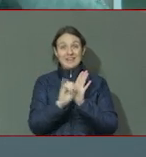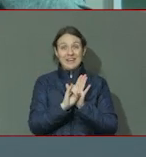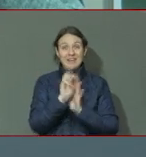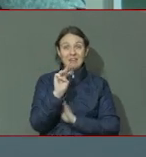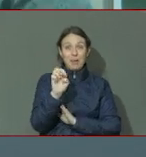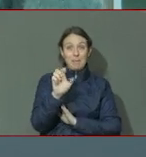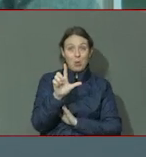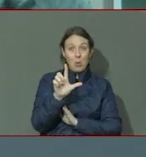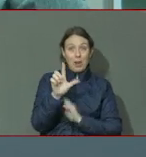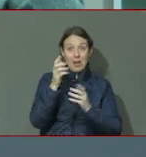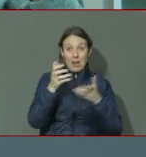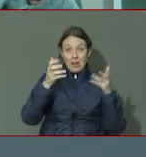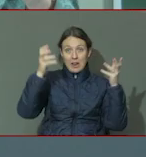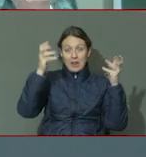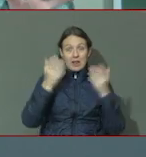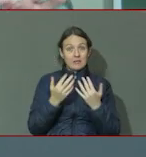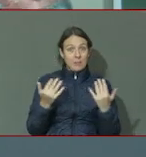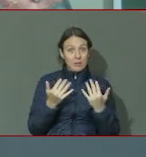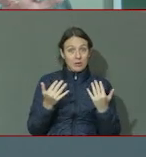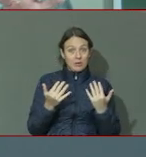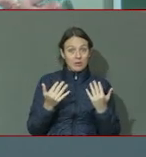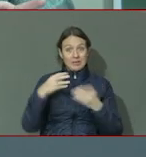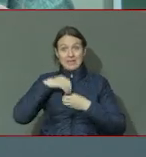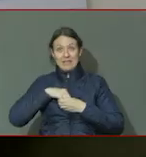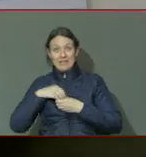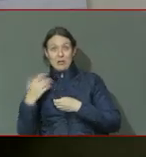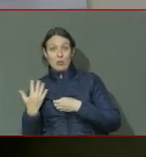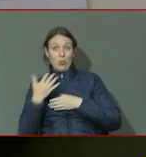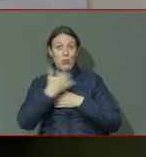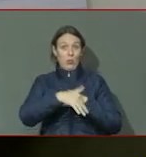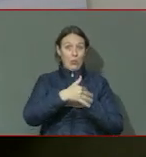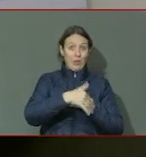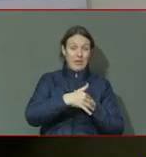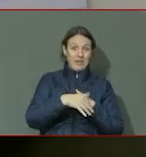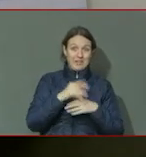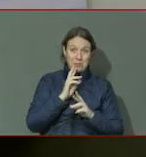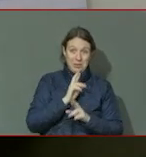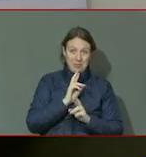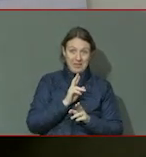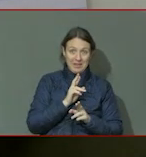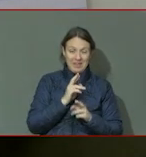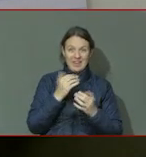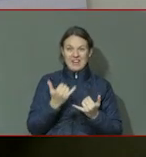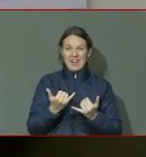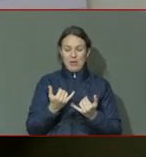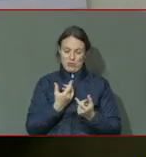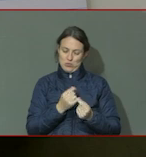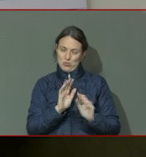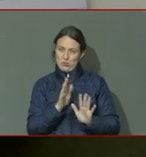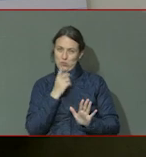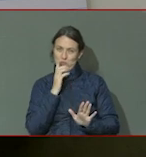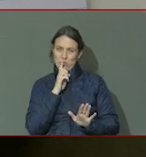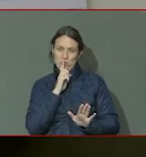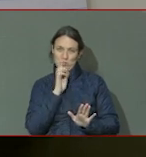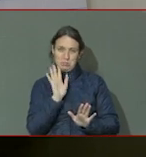of gas, and then if it's endo-exothermic, in this case, I can't do the second one. Okay, now I start